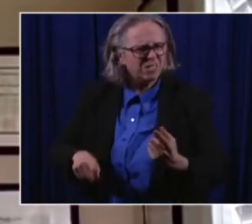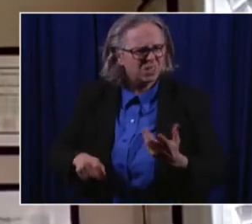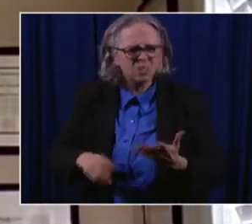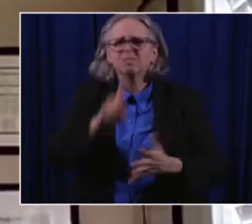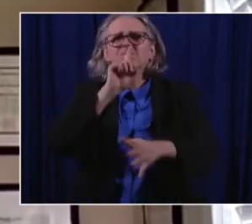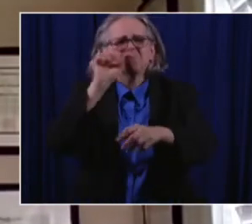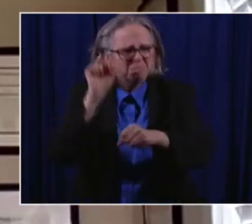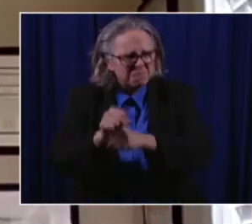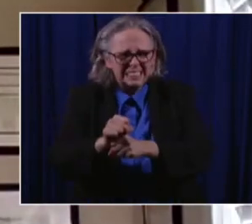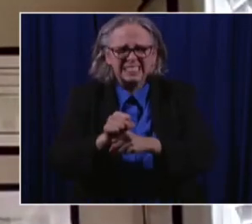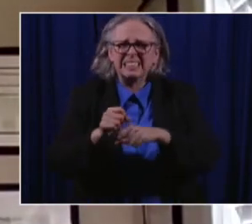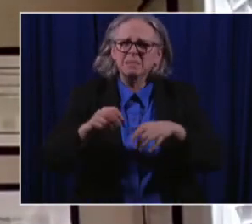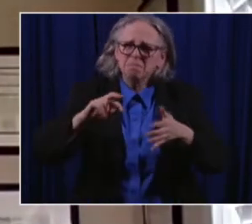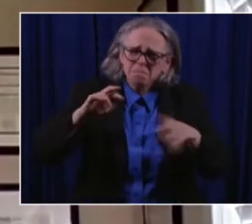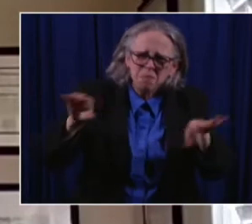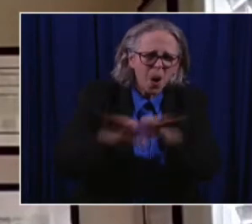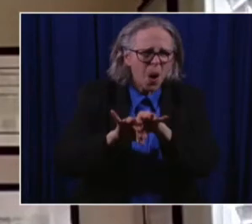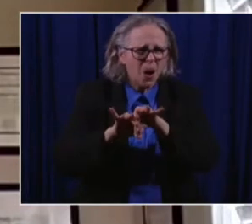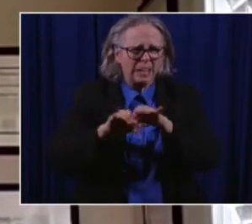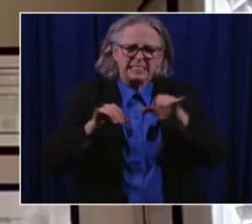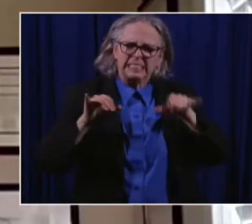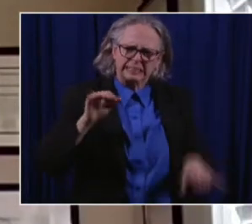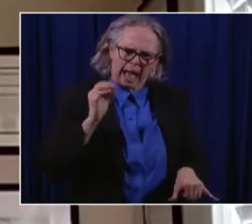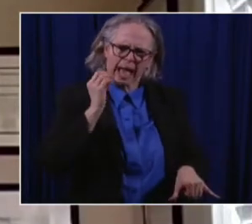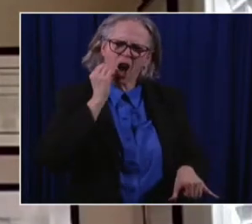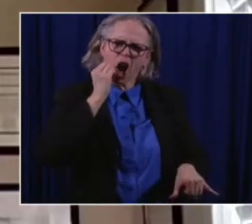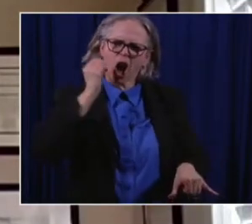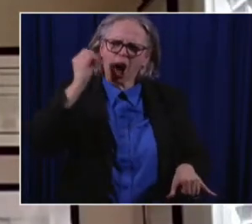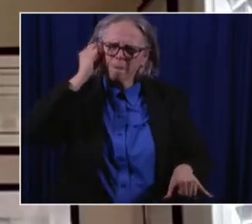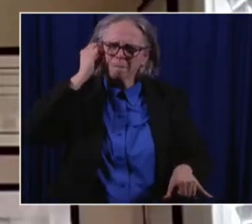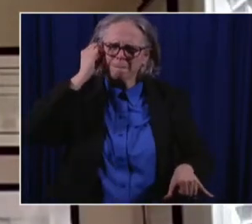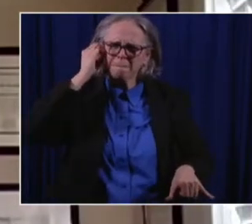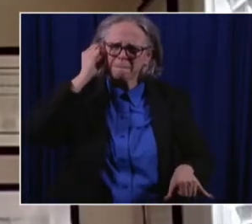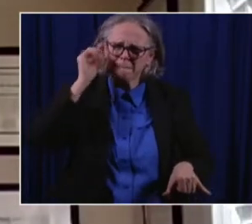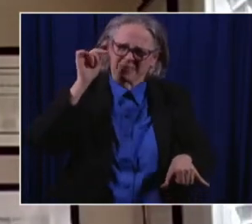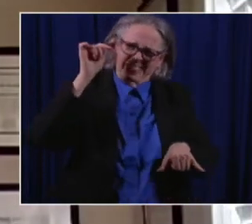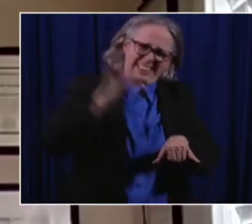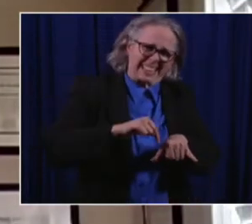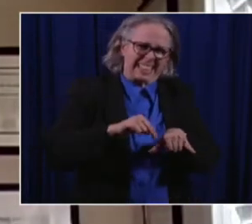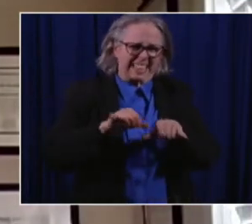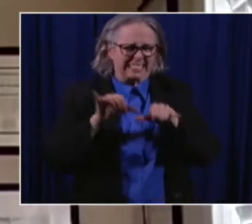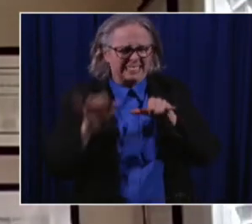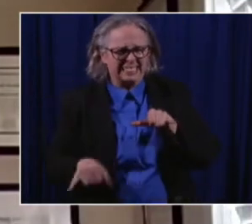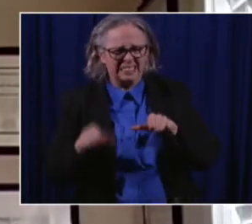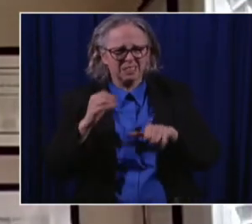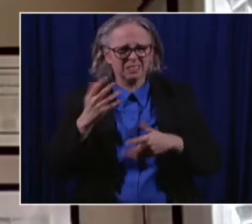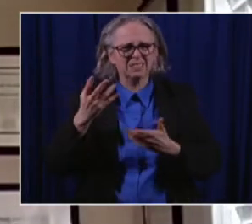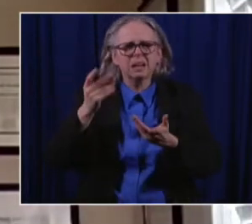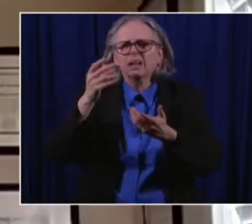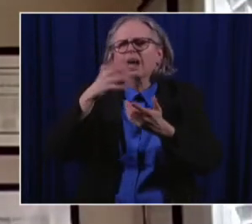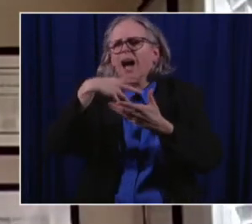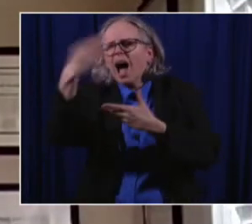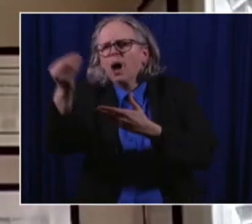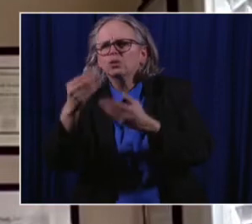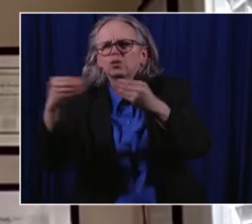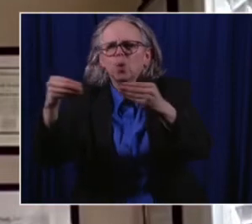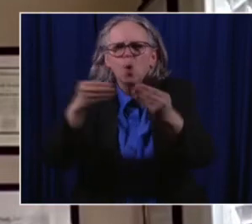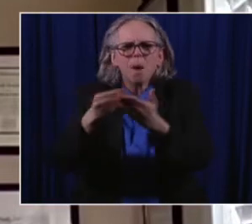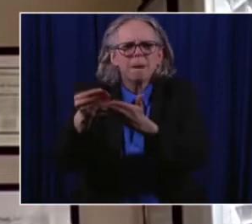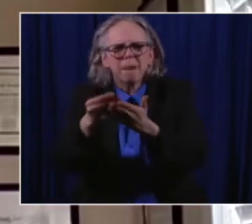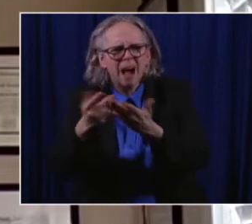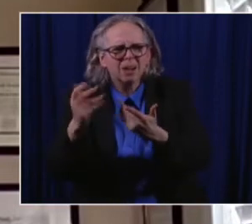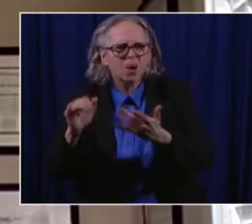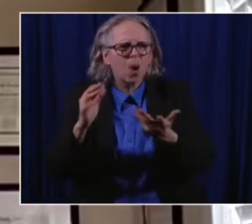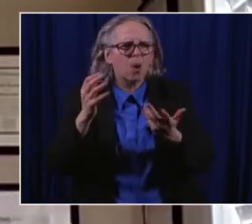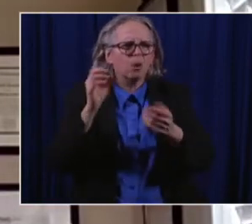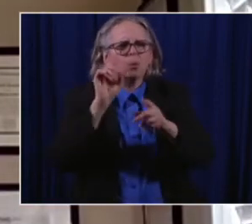to stay home, except when it's necessary for trips for supplies or going to work. And when we must go out,